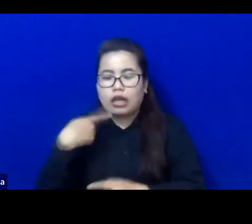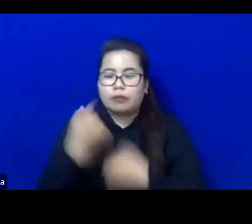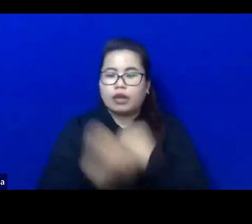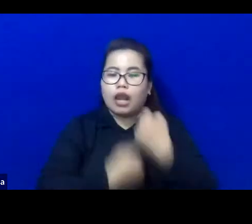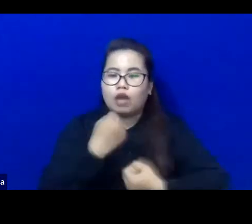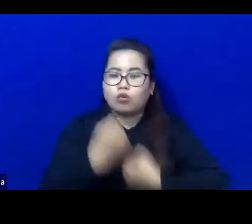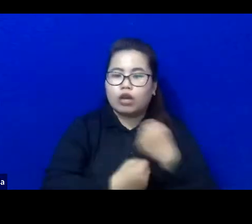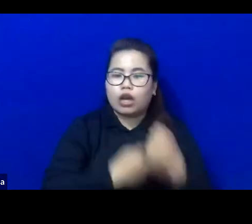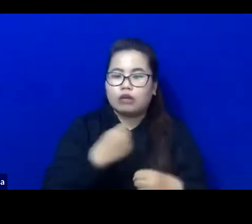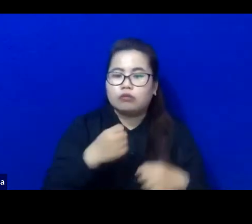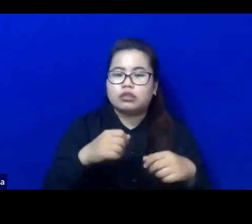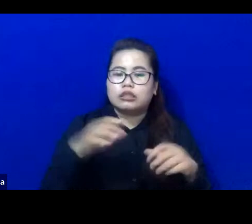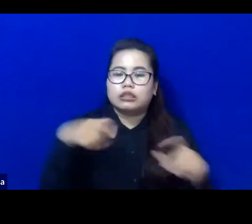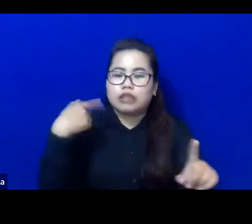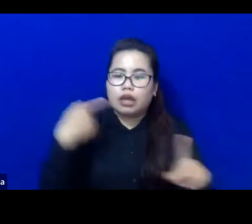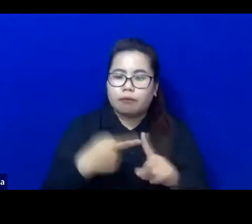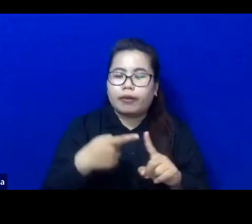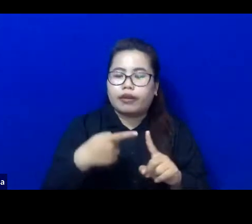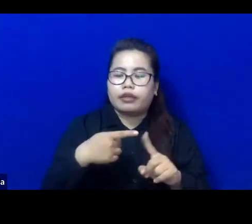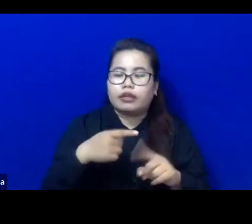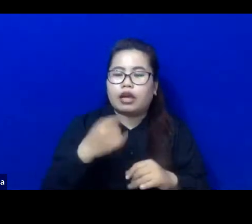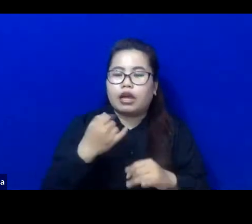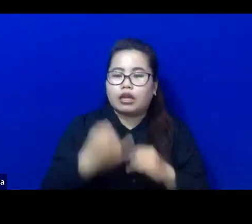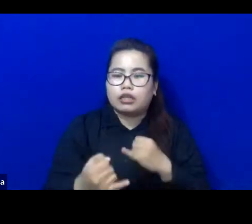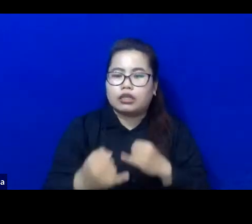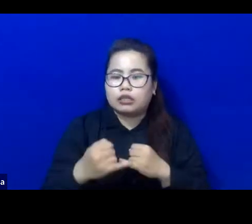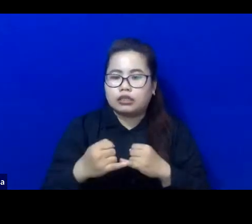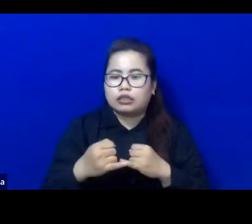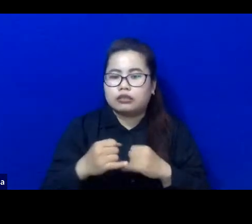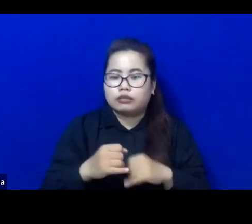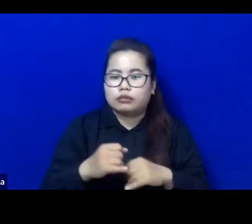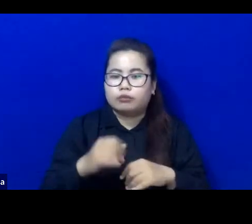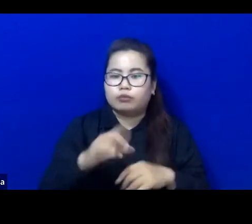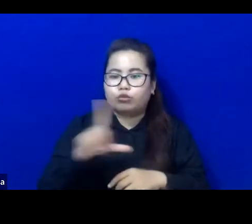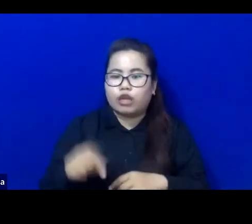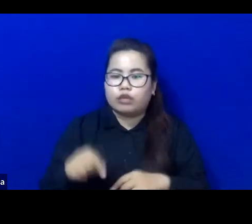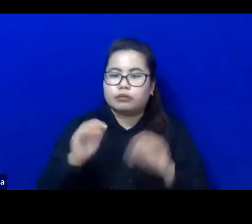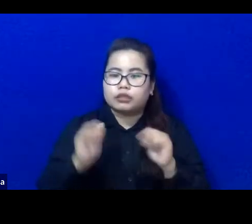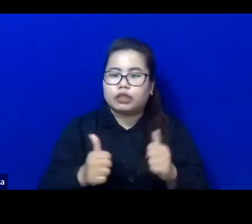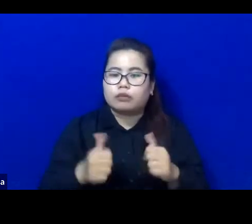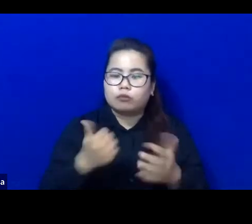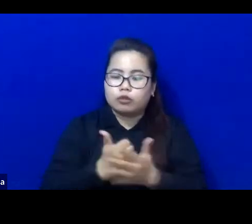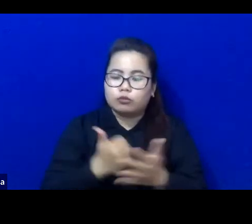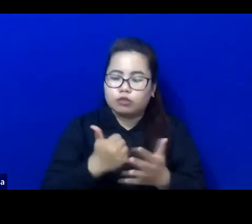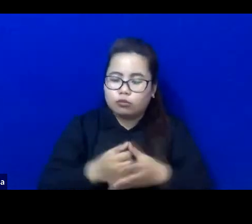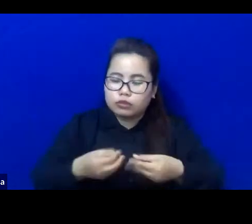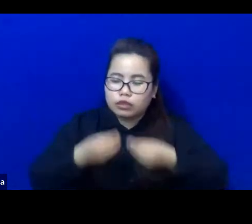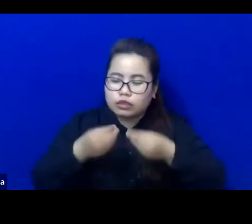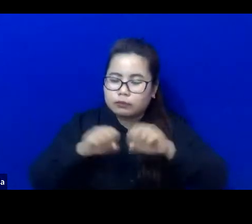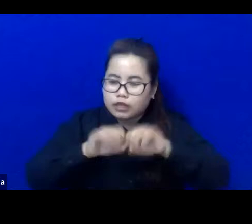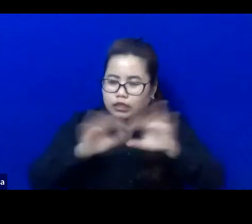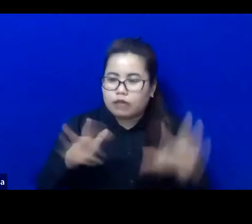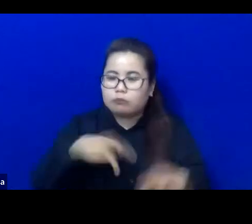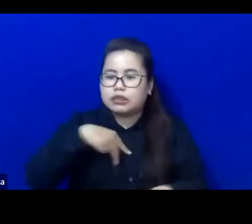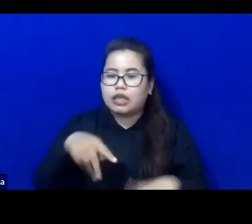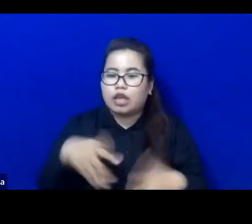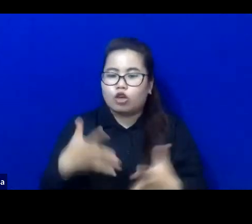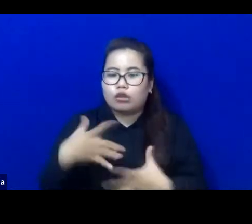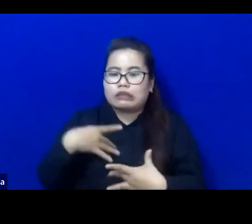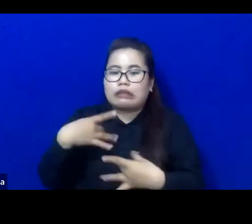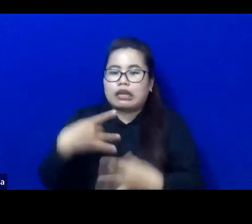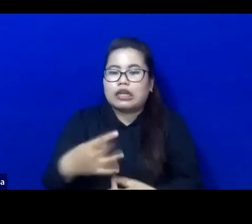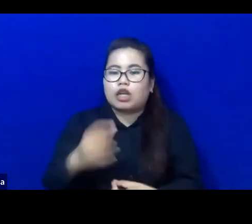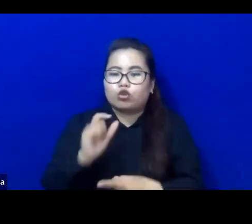the participants here with more knowledge and the interest in getting more skills and training, and hopefully